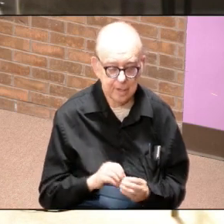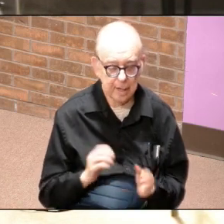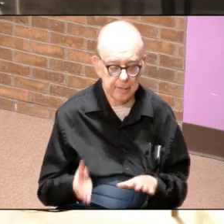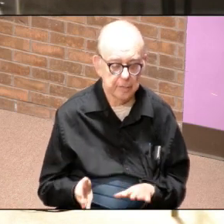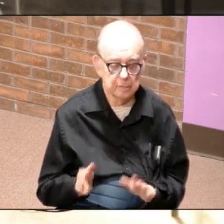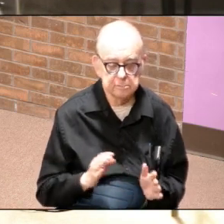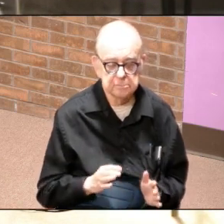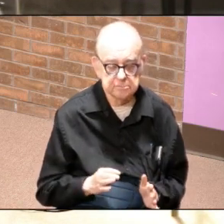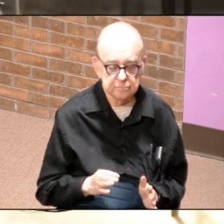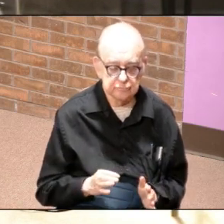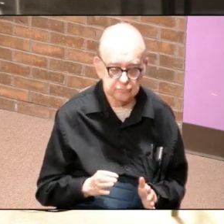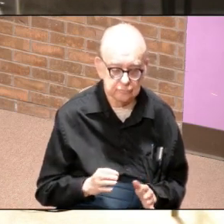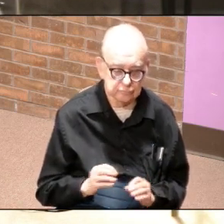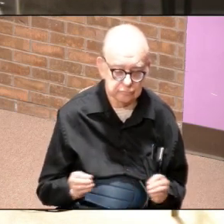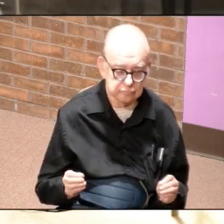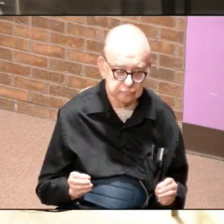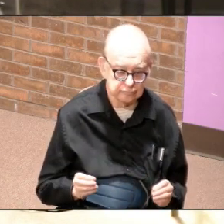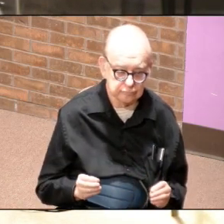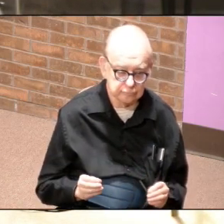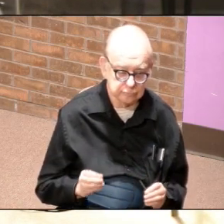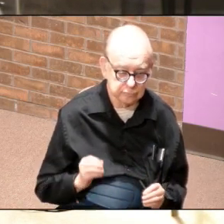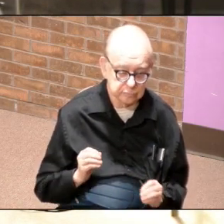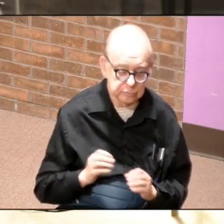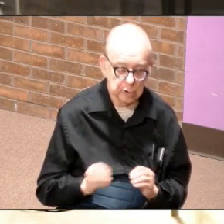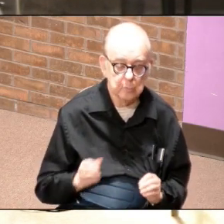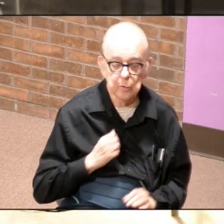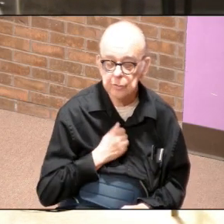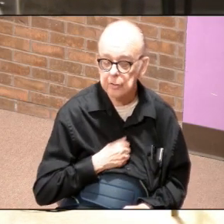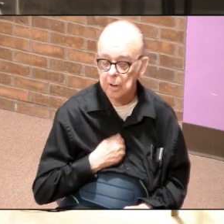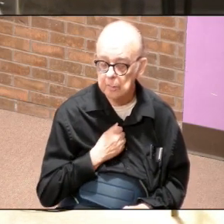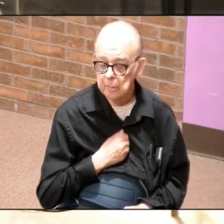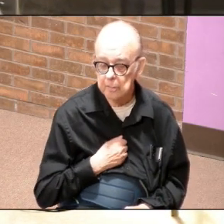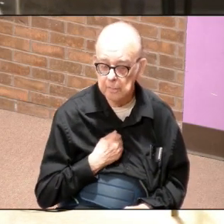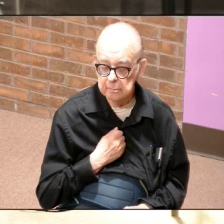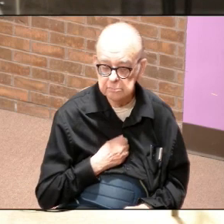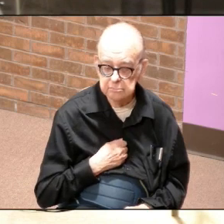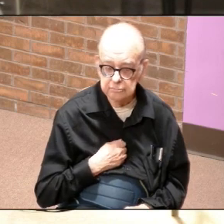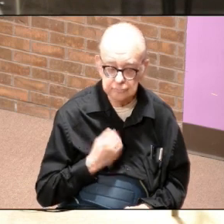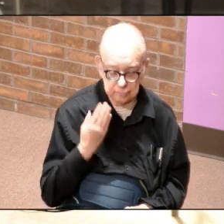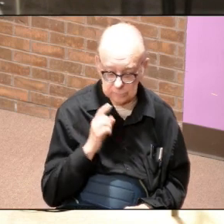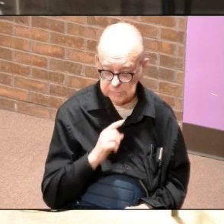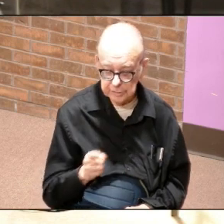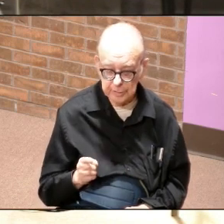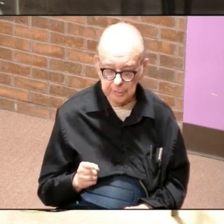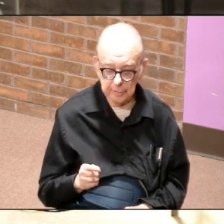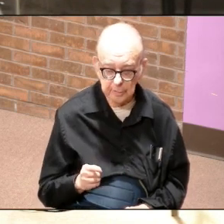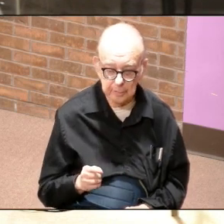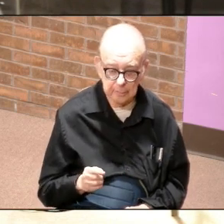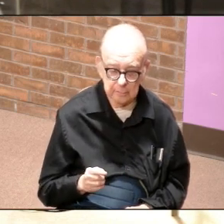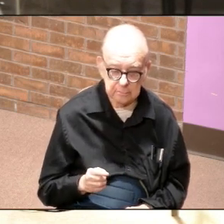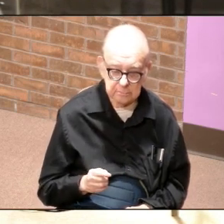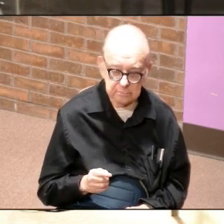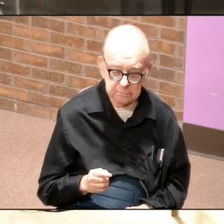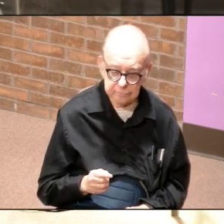Look at this. There will be no more sorrow. I don't know about y'all,